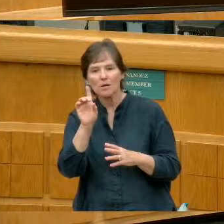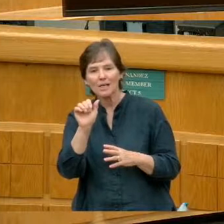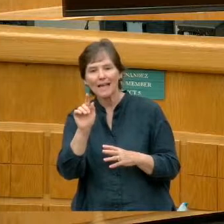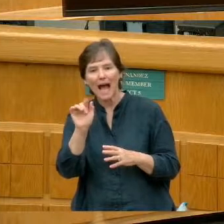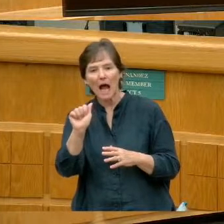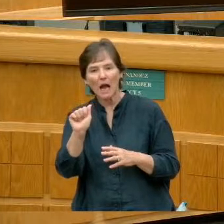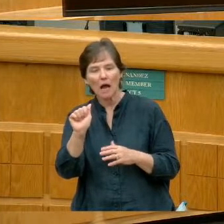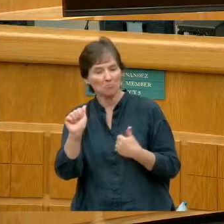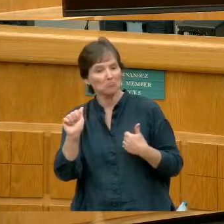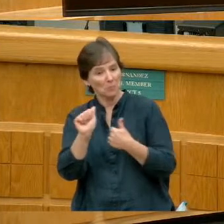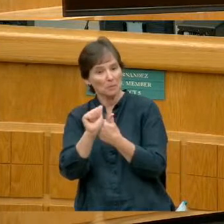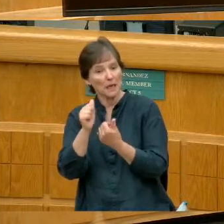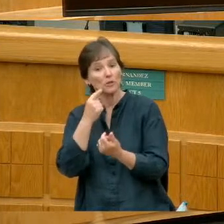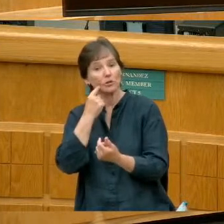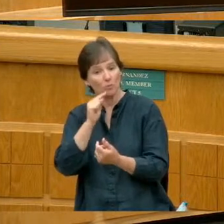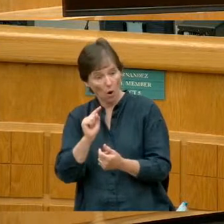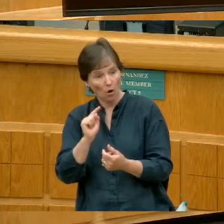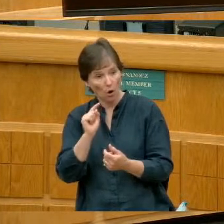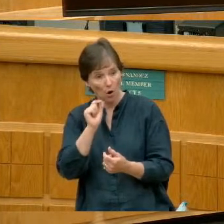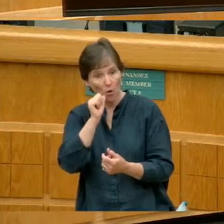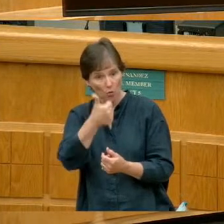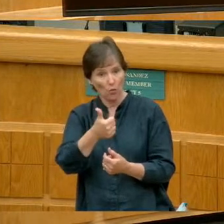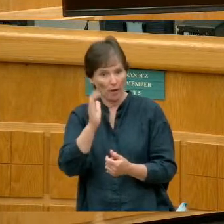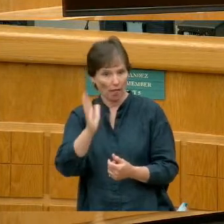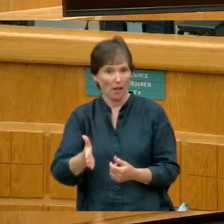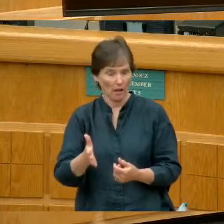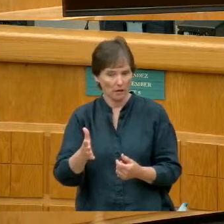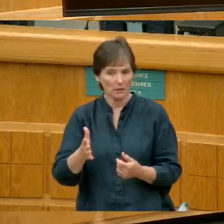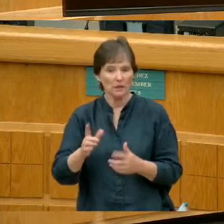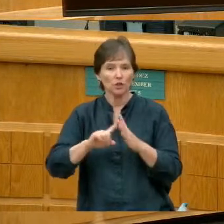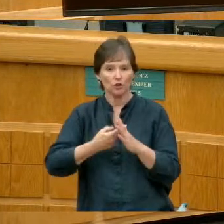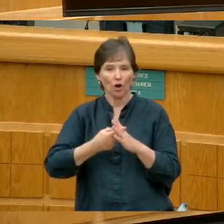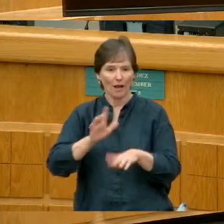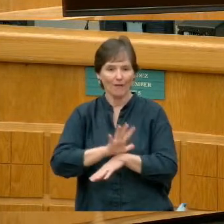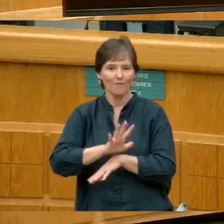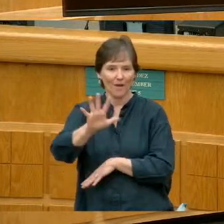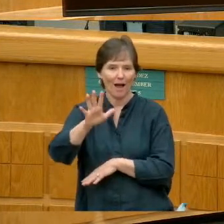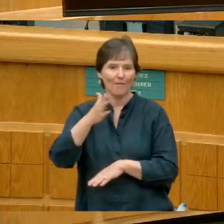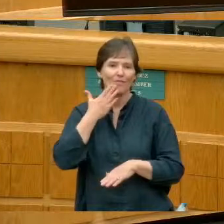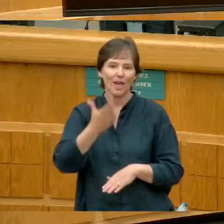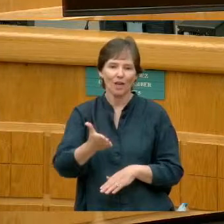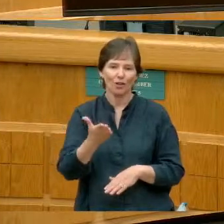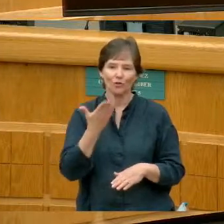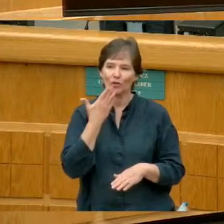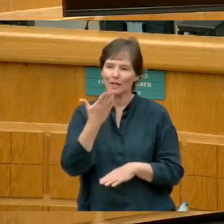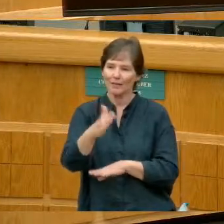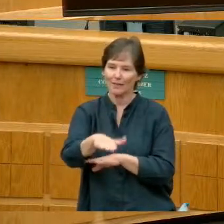So we look forward to seeing everybody tomorrow. We'll be here at 5 o'clock with that presentation. Thank you. Good evening.